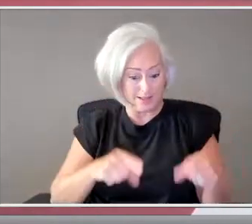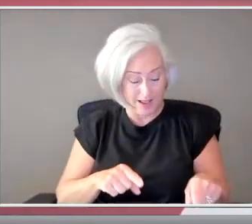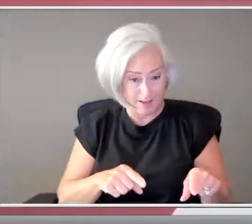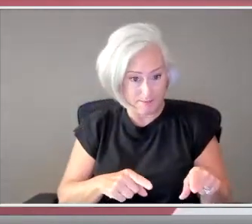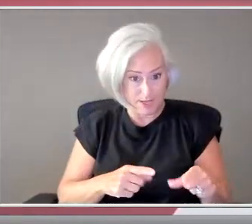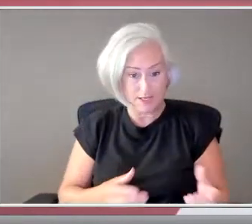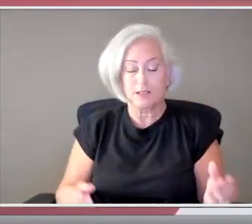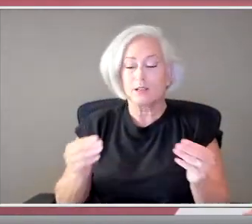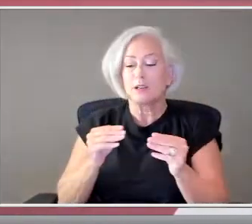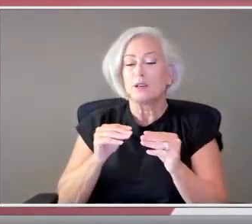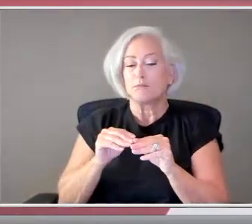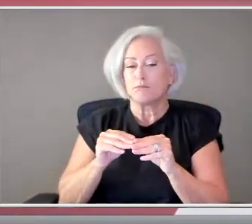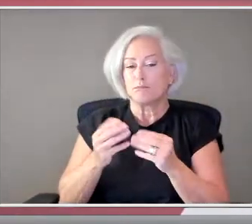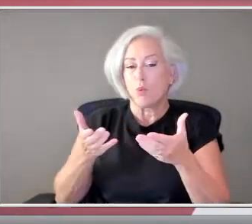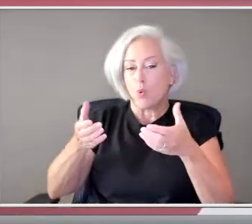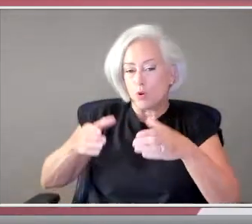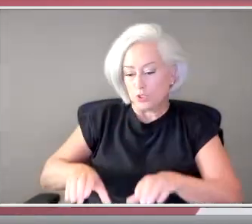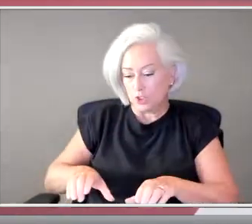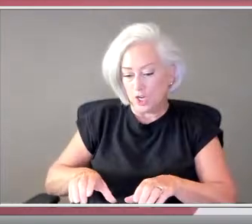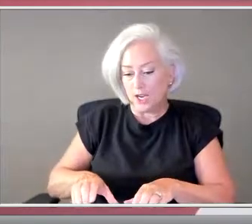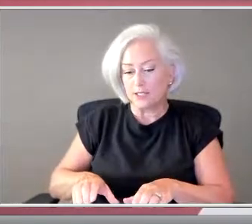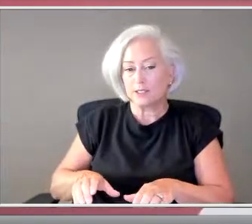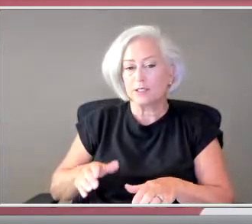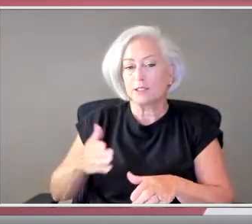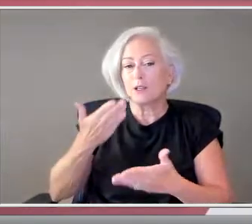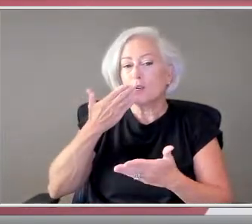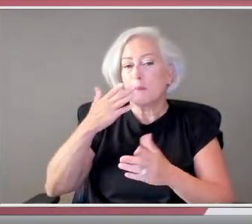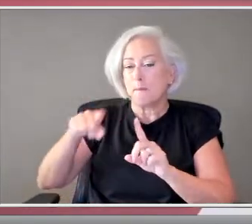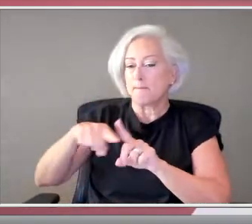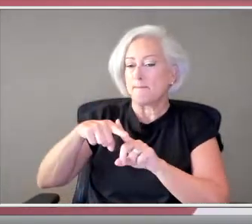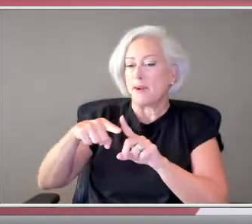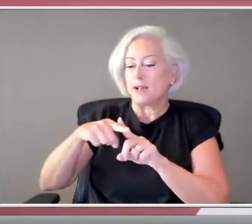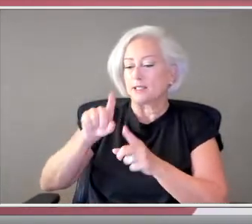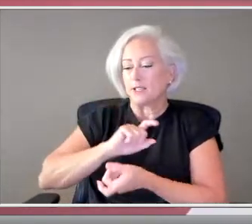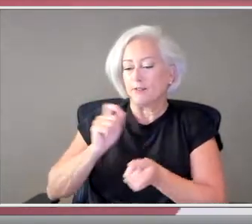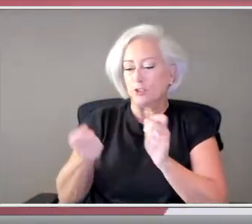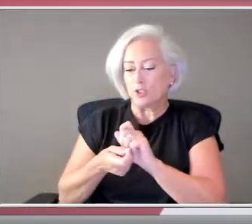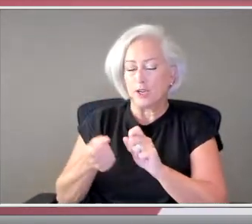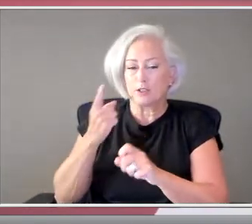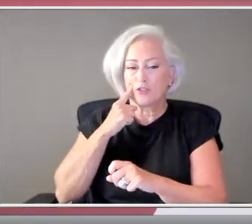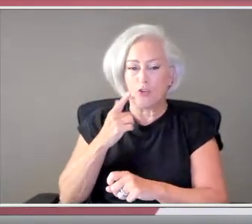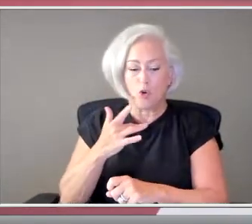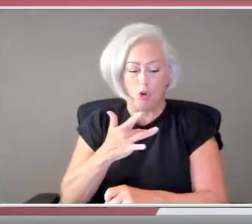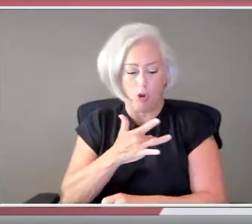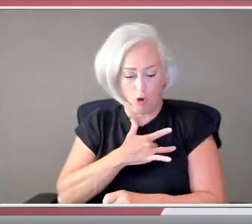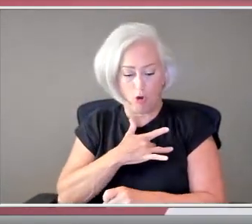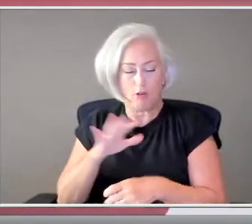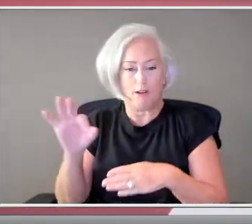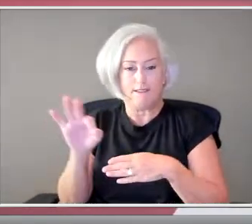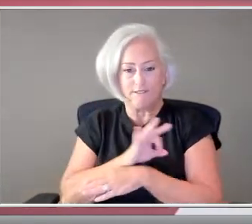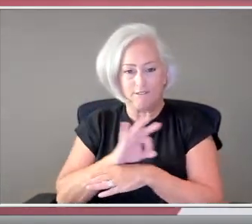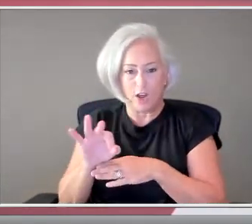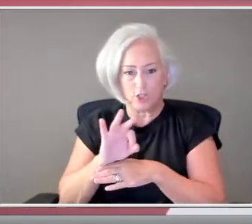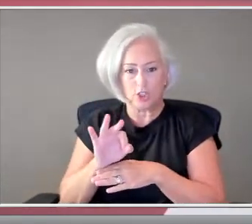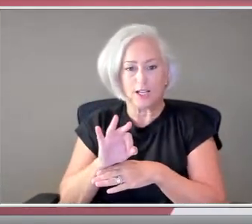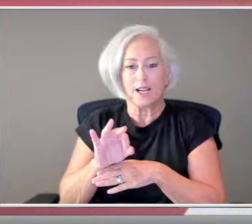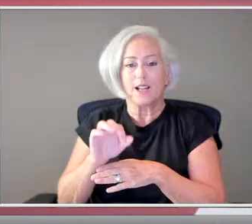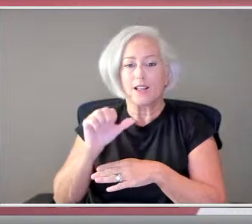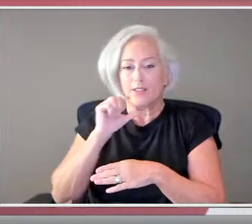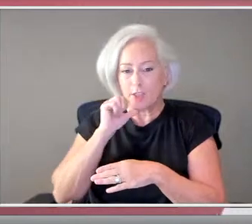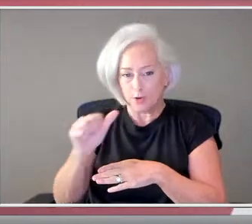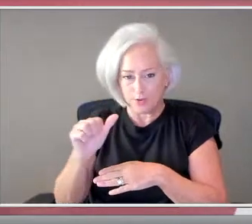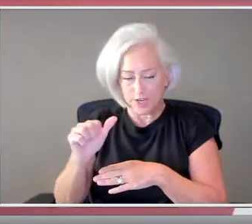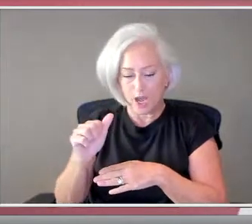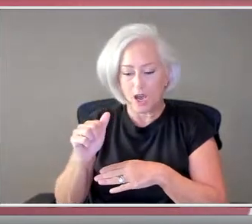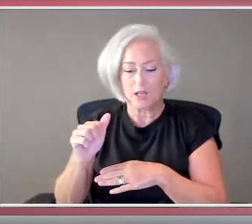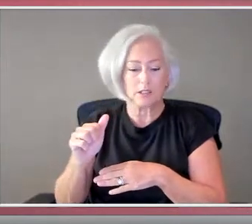be favorable changes in the heart function that are not as significant as those who sit during